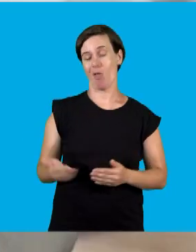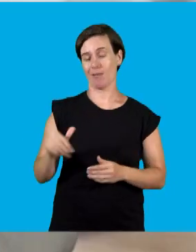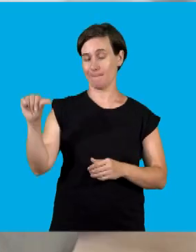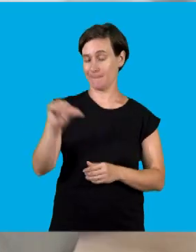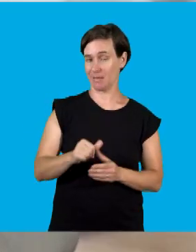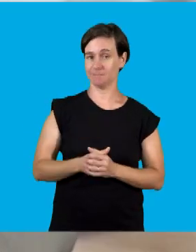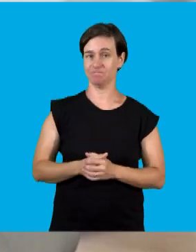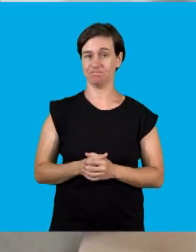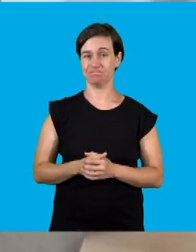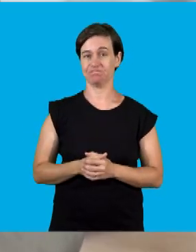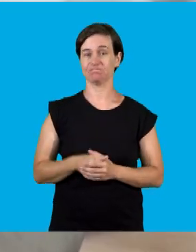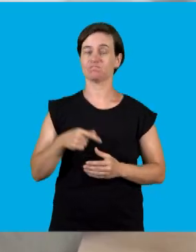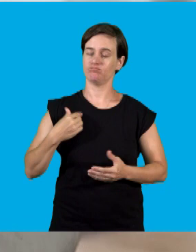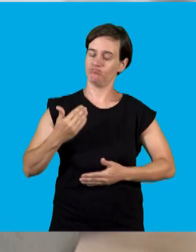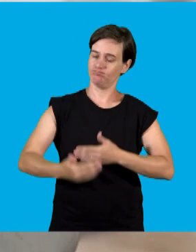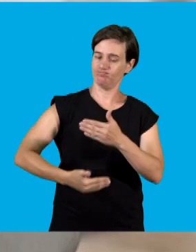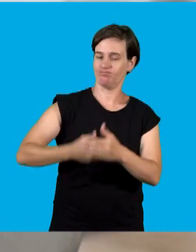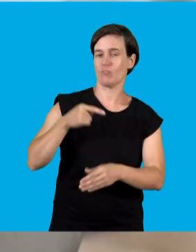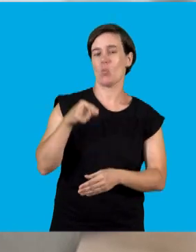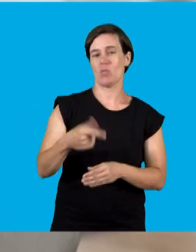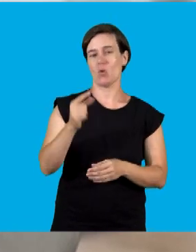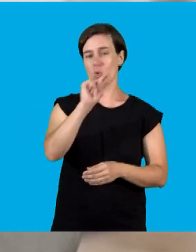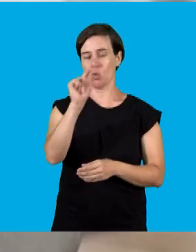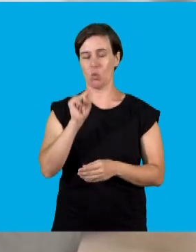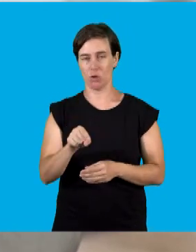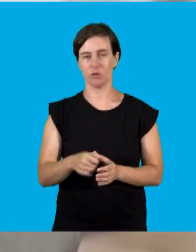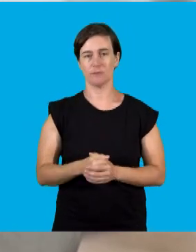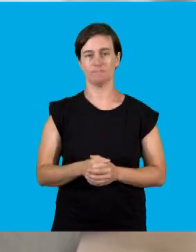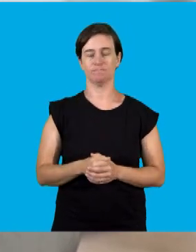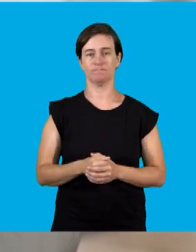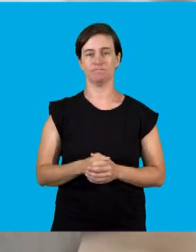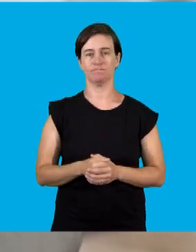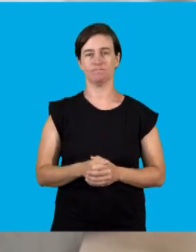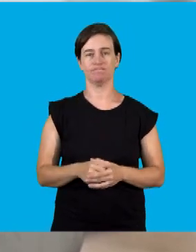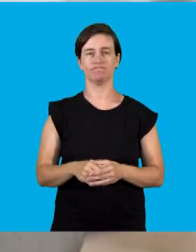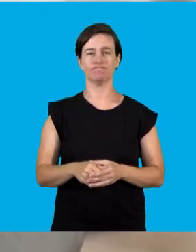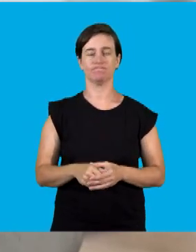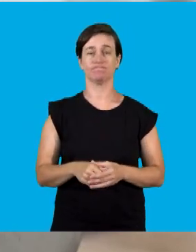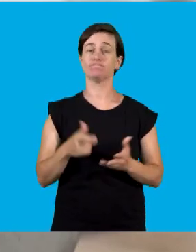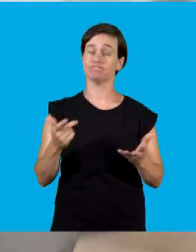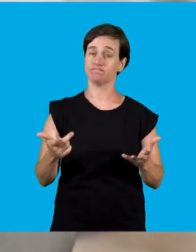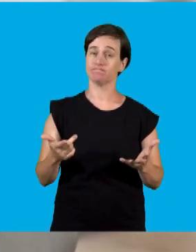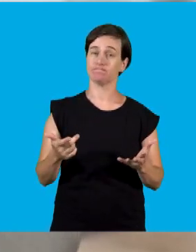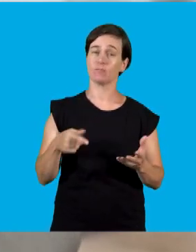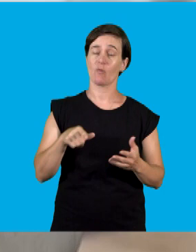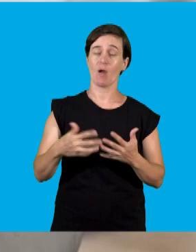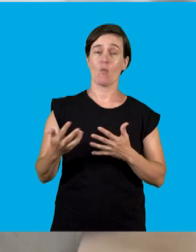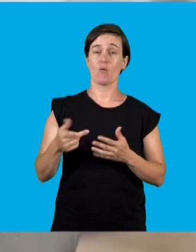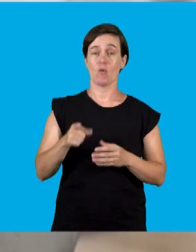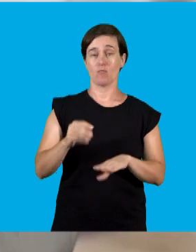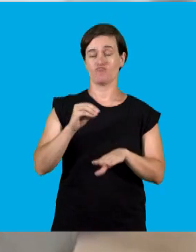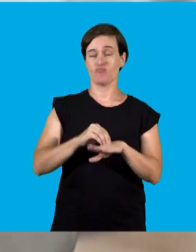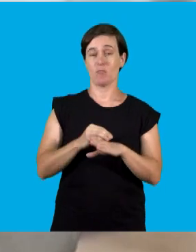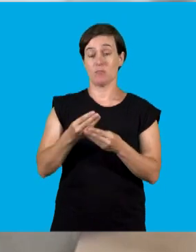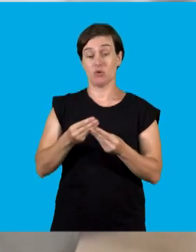Welcome back from an ad break. We will continue with our application questions under the topic application of the